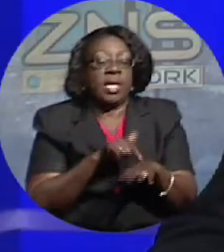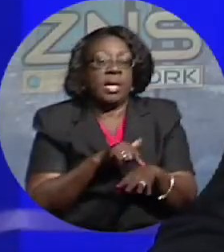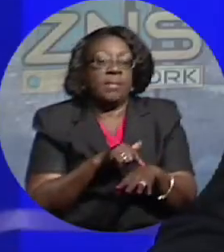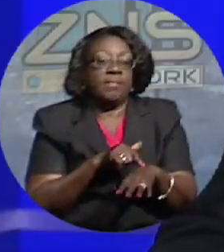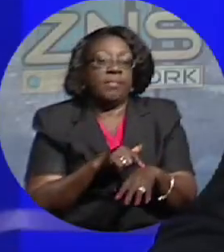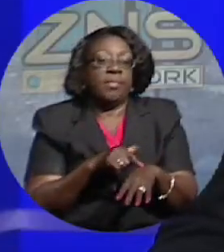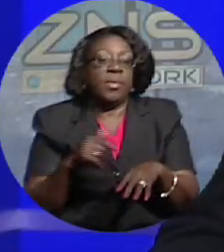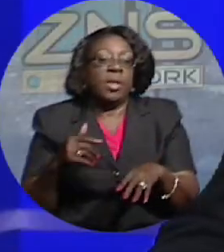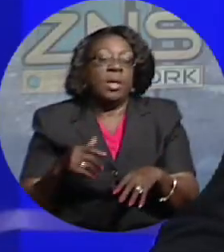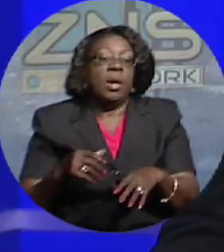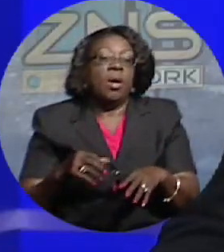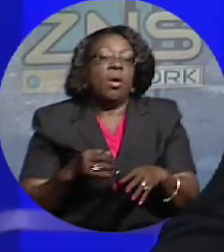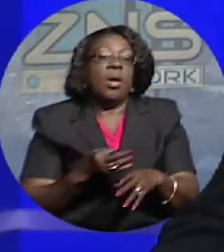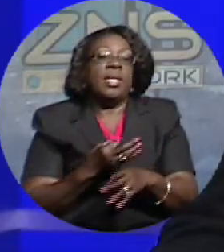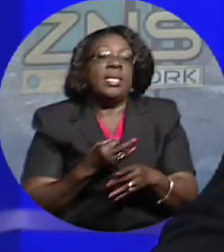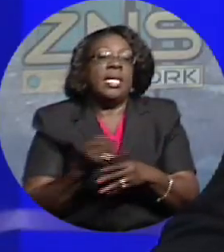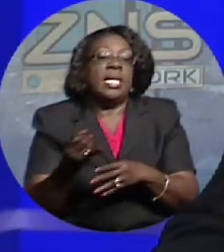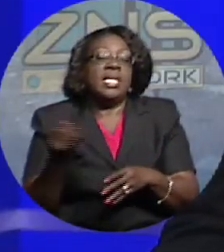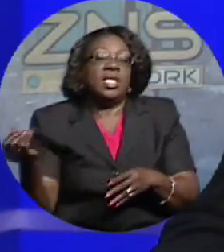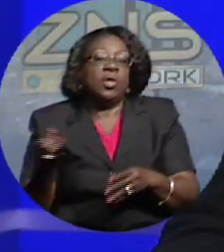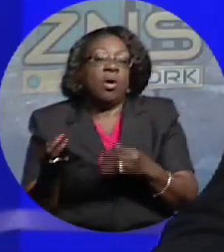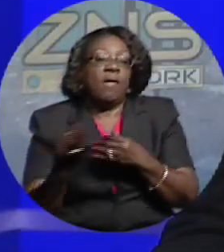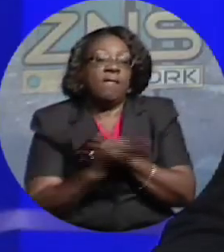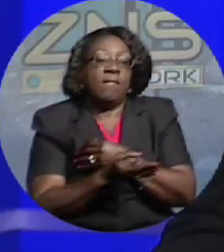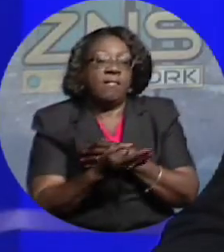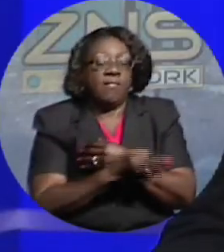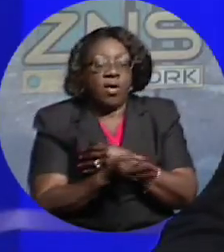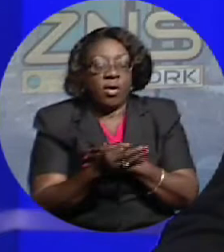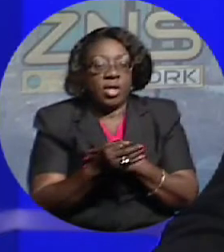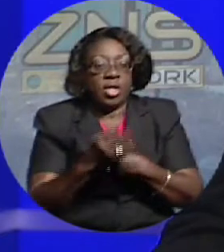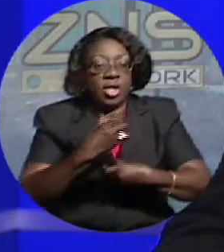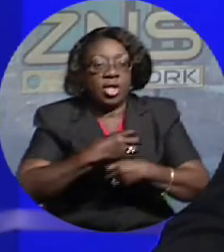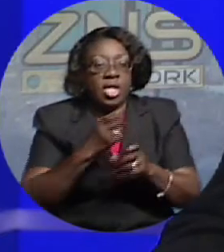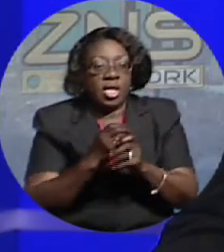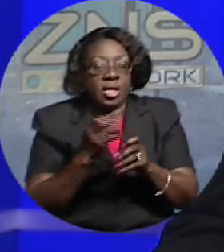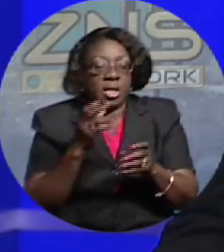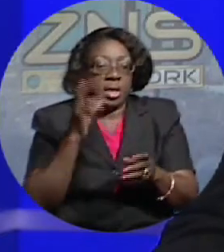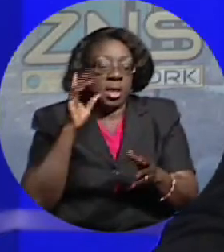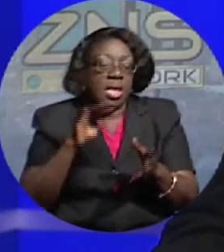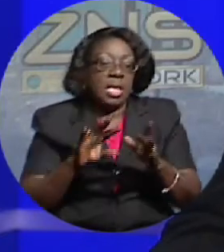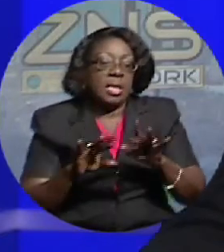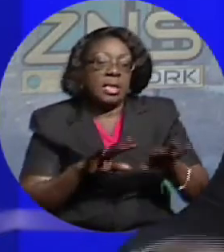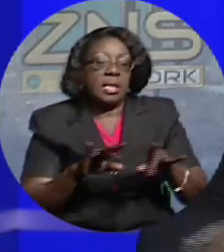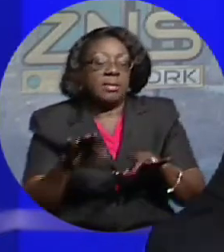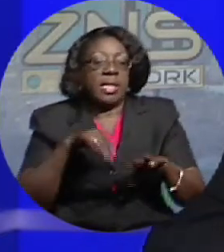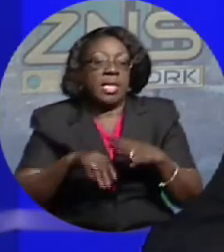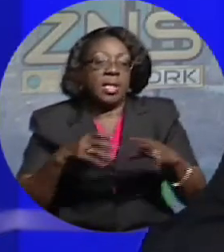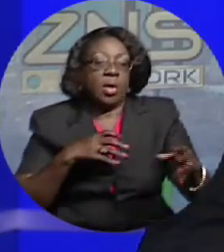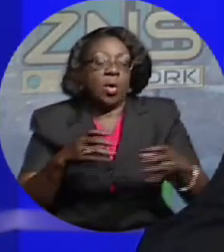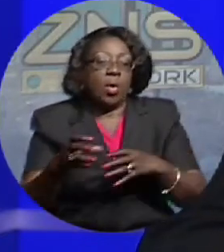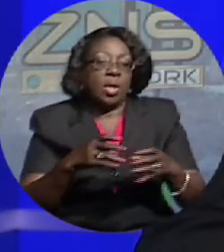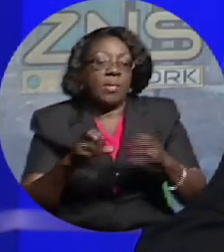the issue of foreigners transcribing testimony and the danger of important information being lost in